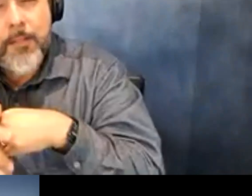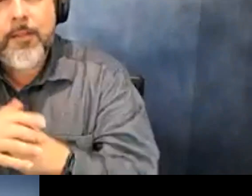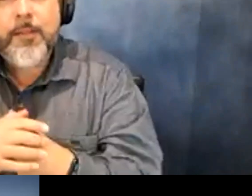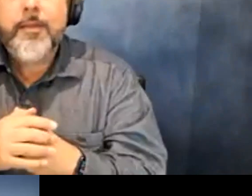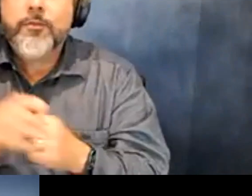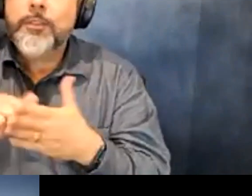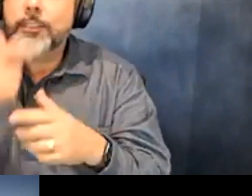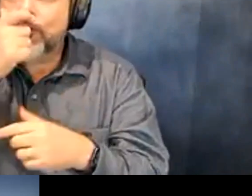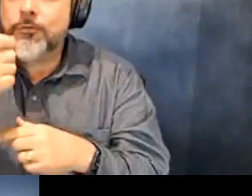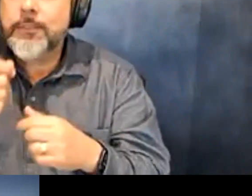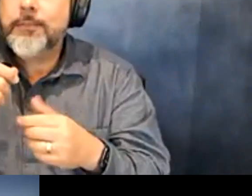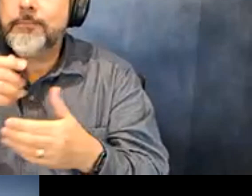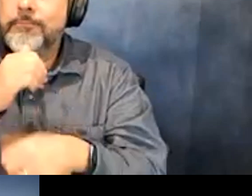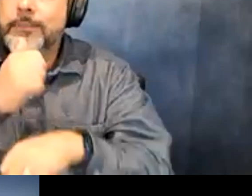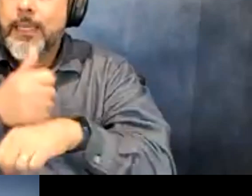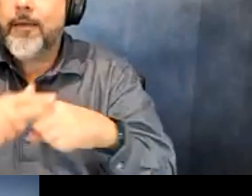dilemmas.